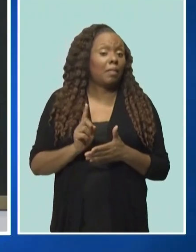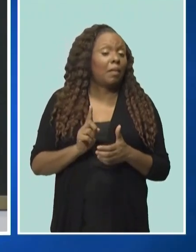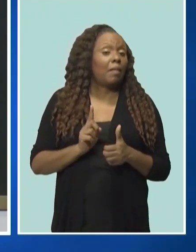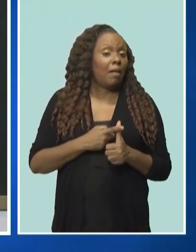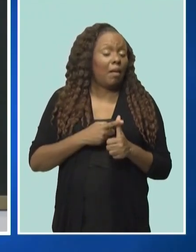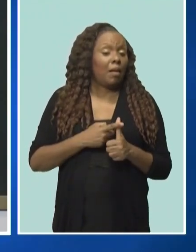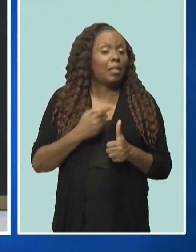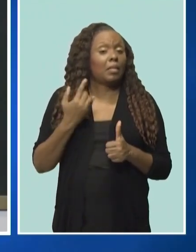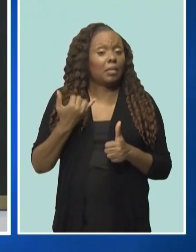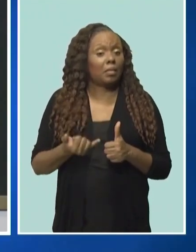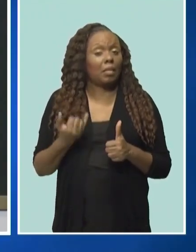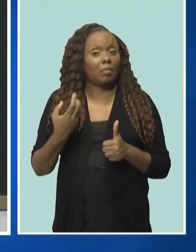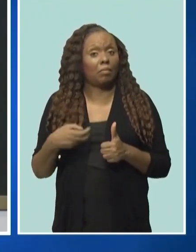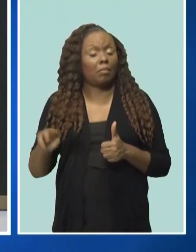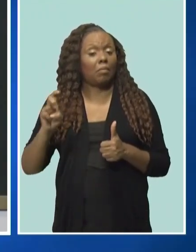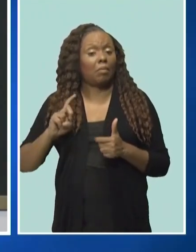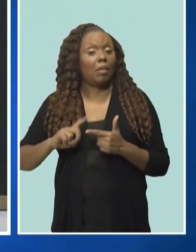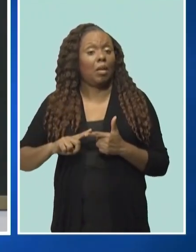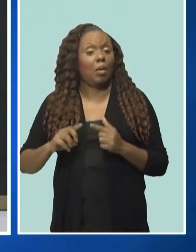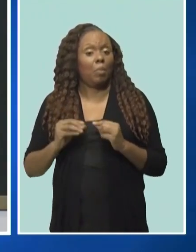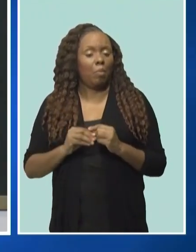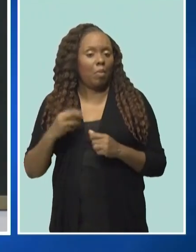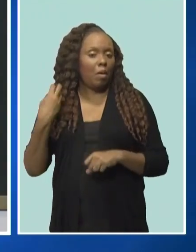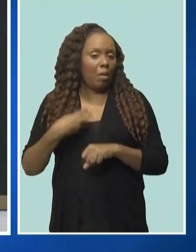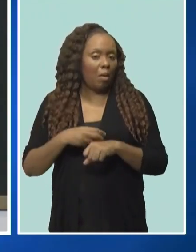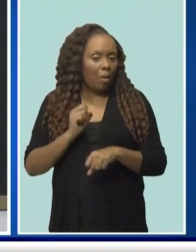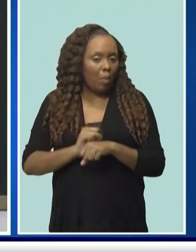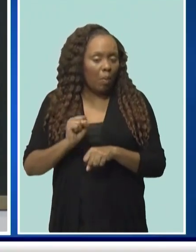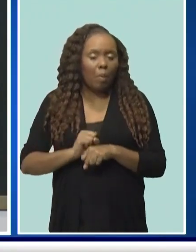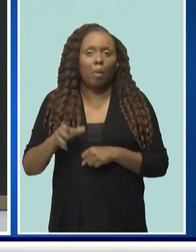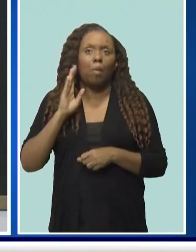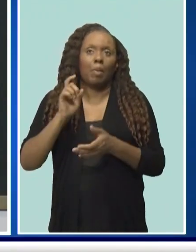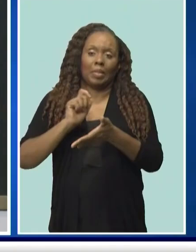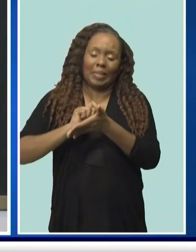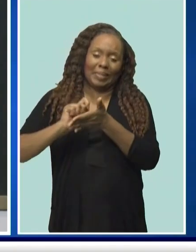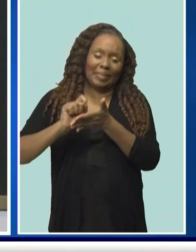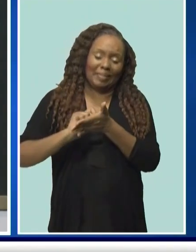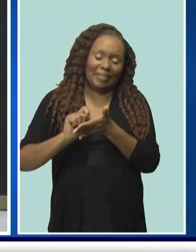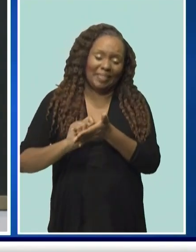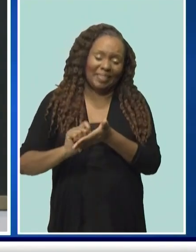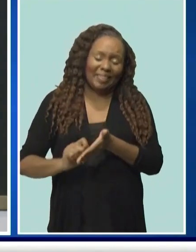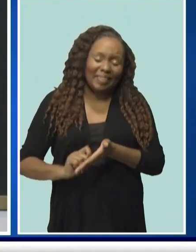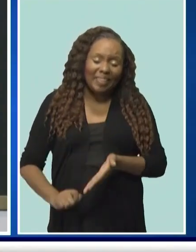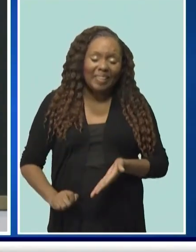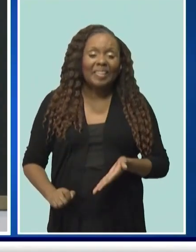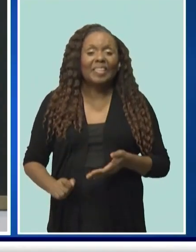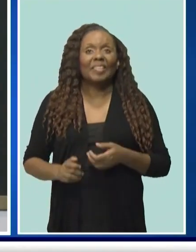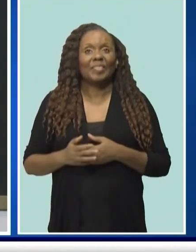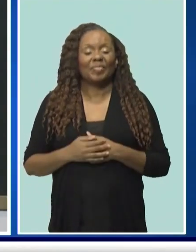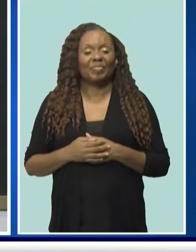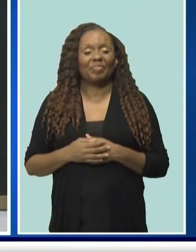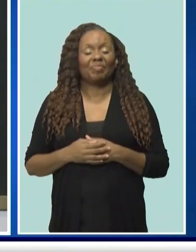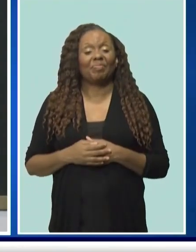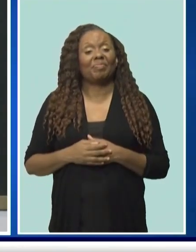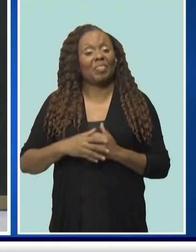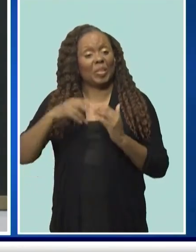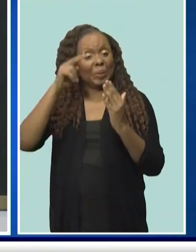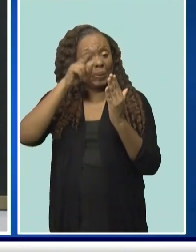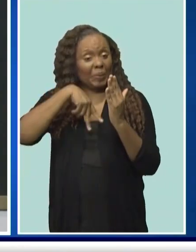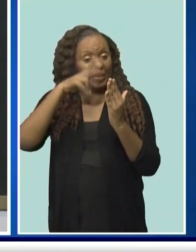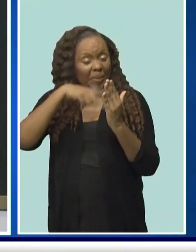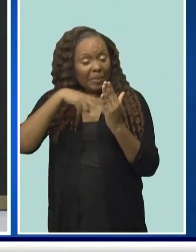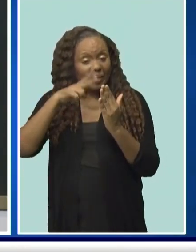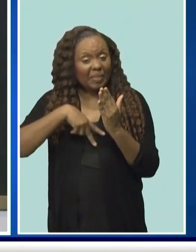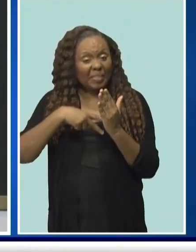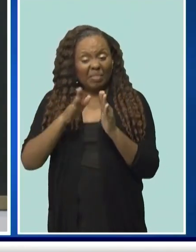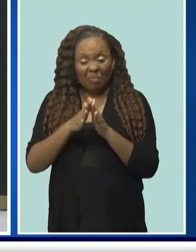moving on to harder work. They're going to be writing. They're going to be reading, all of